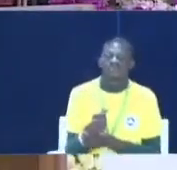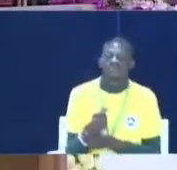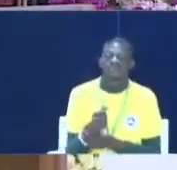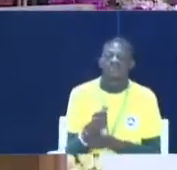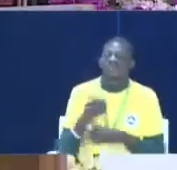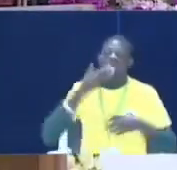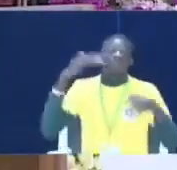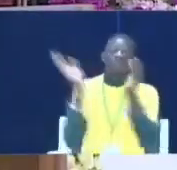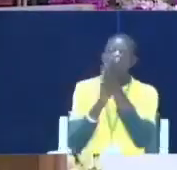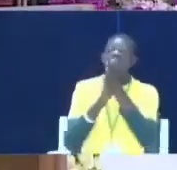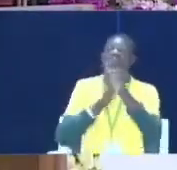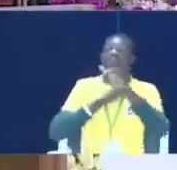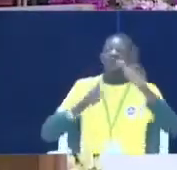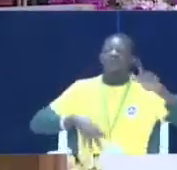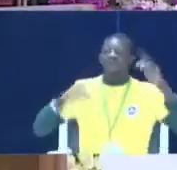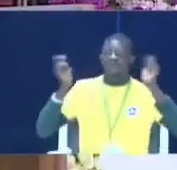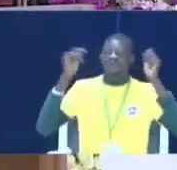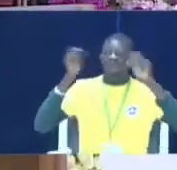Praise the Lord.